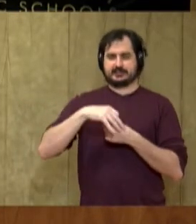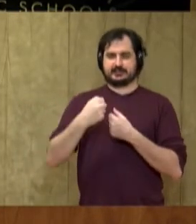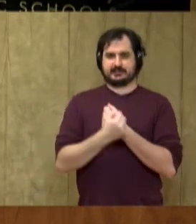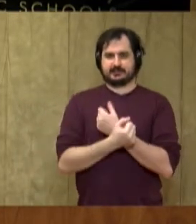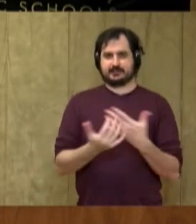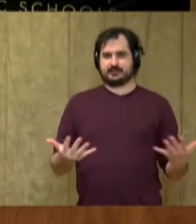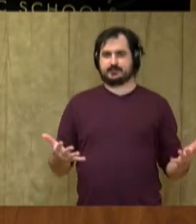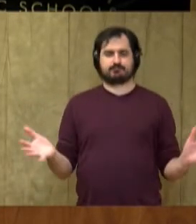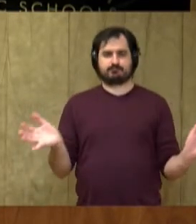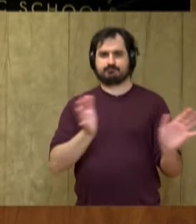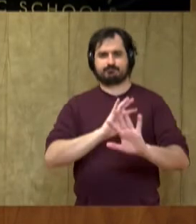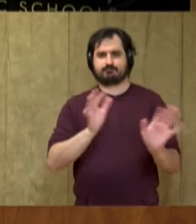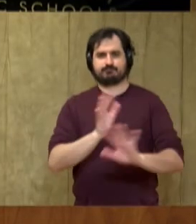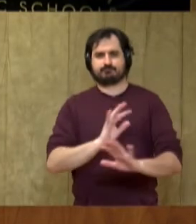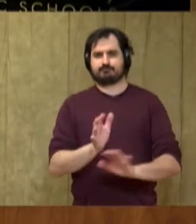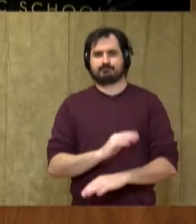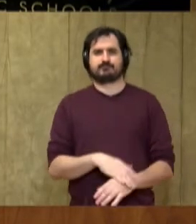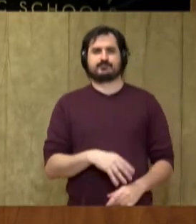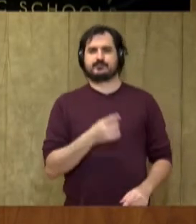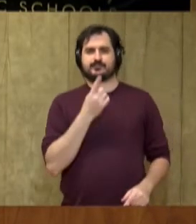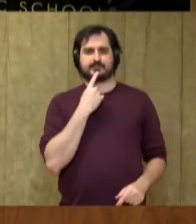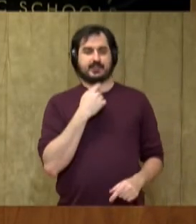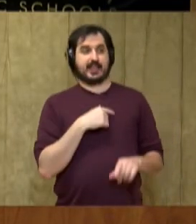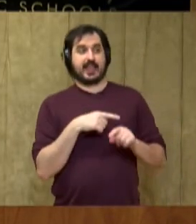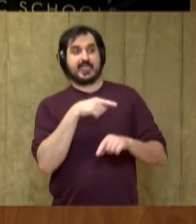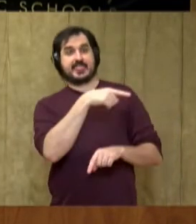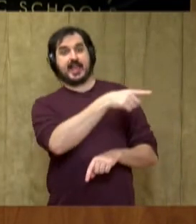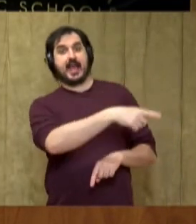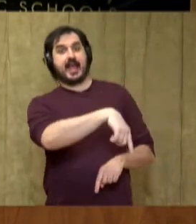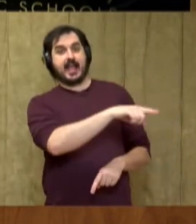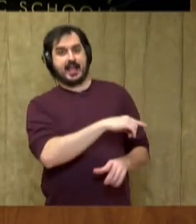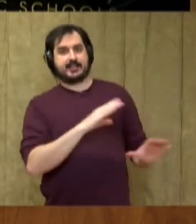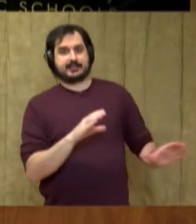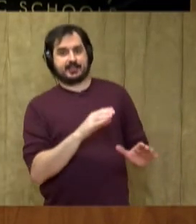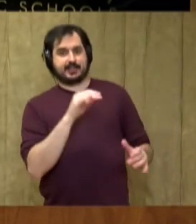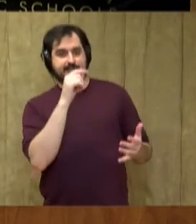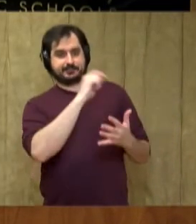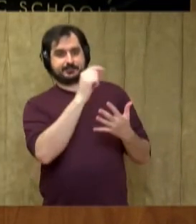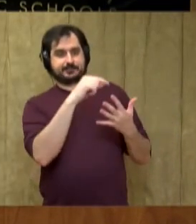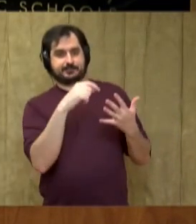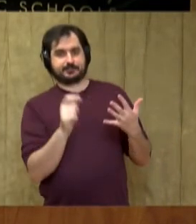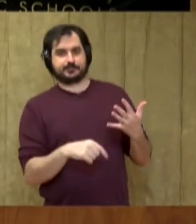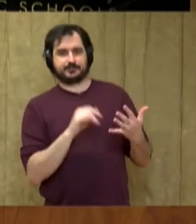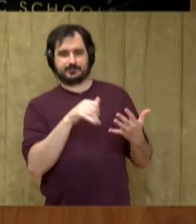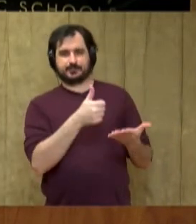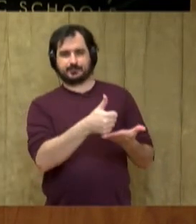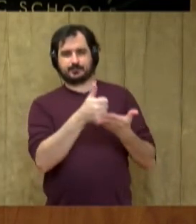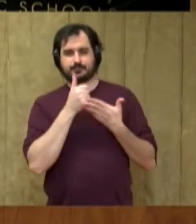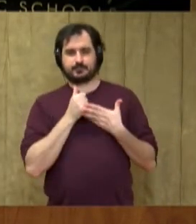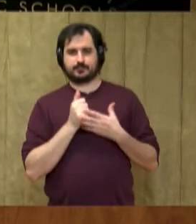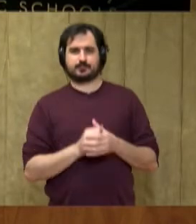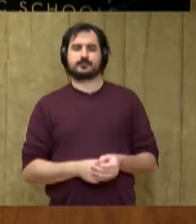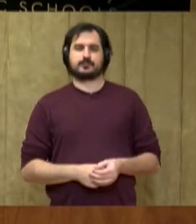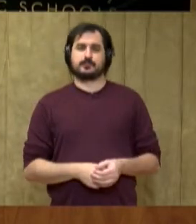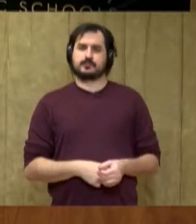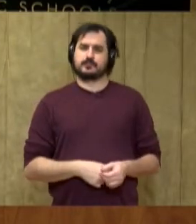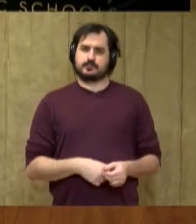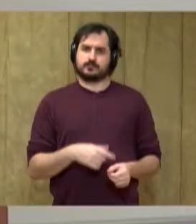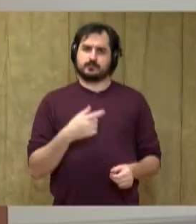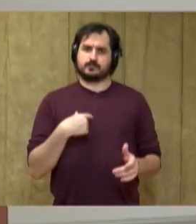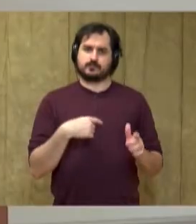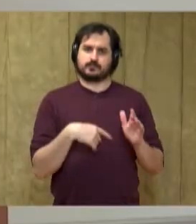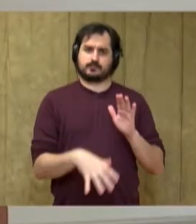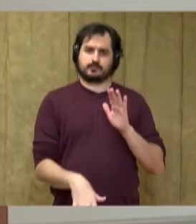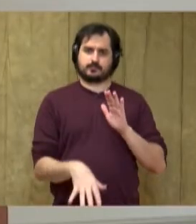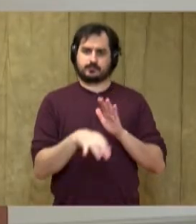talking in third person, that they did this and they did that. So that also helps us. But where might you find,